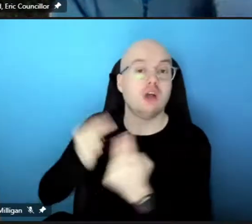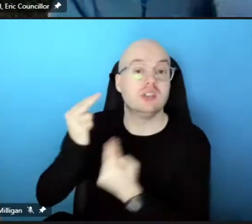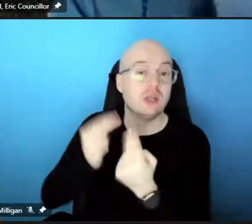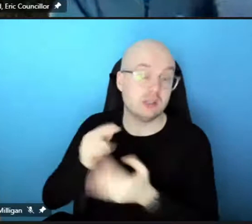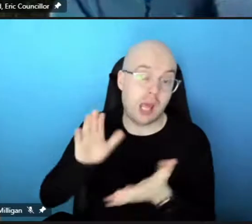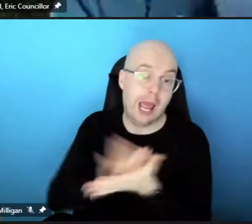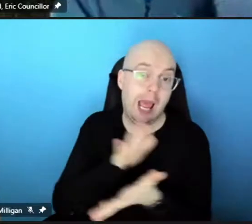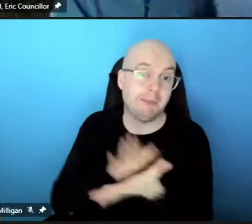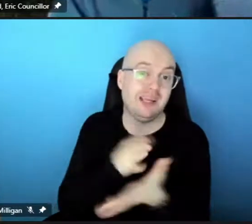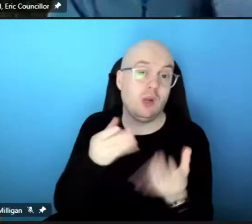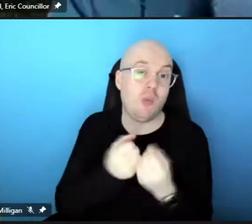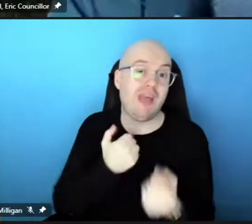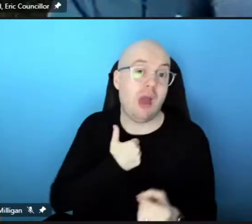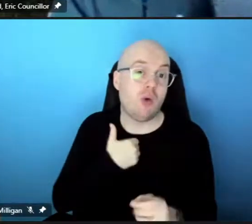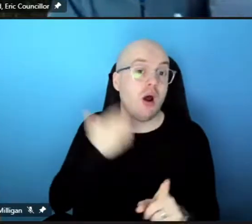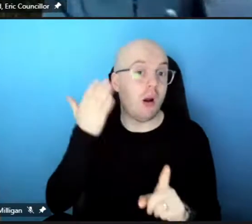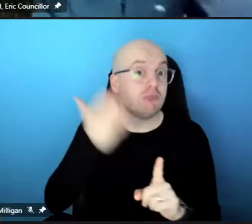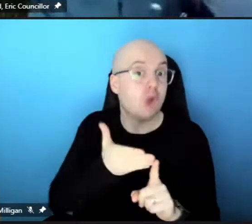this exercise.